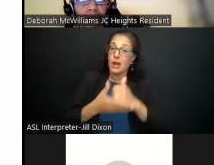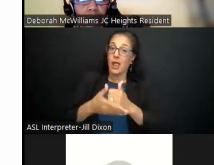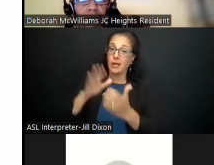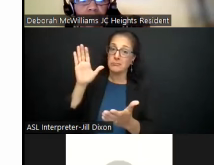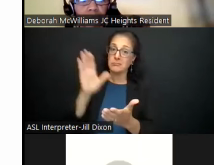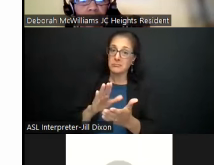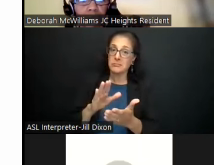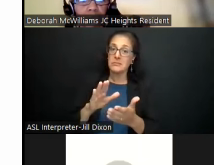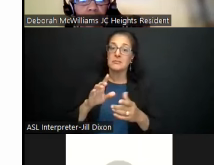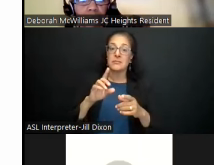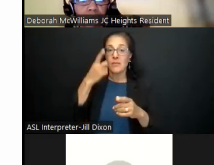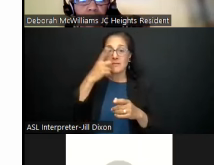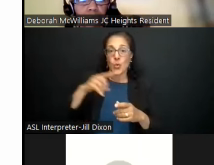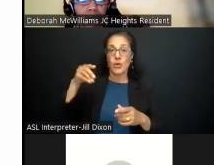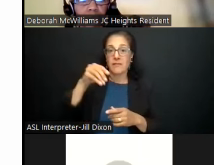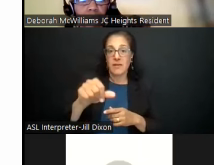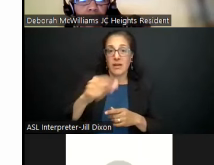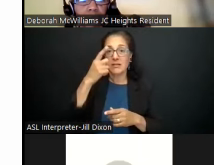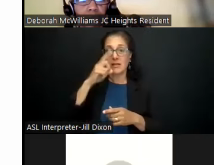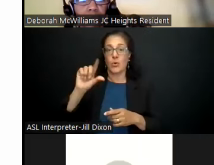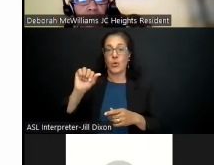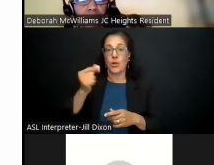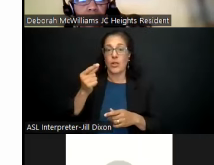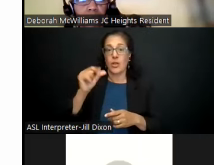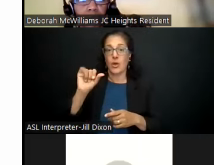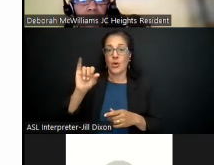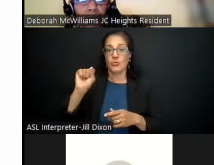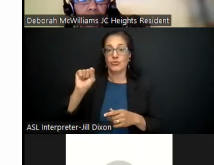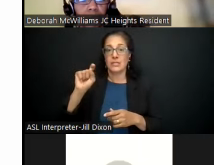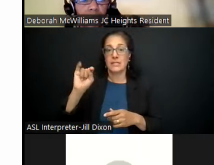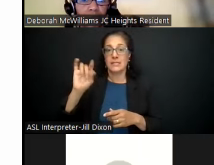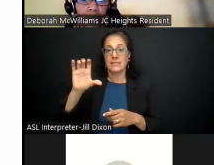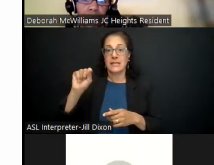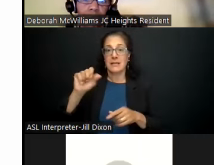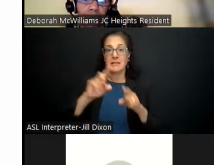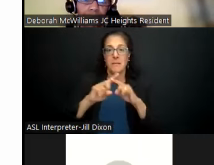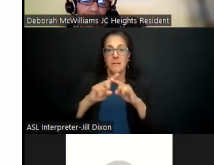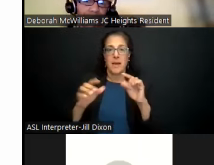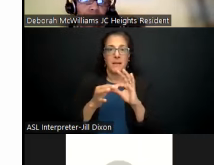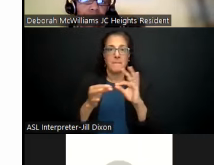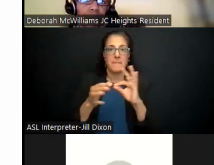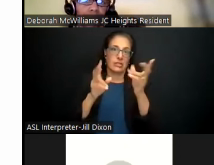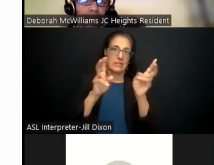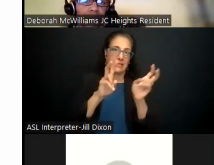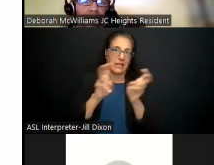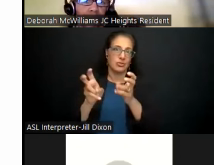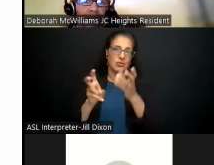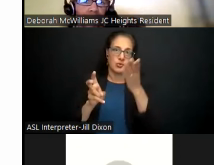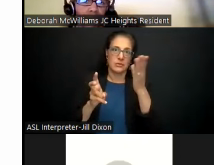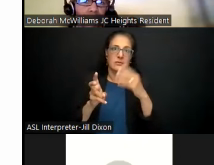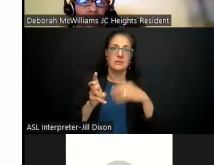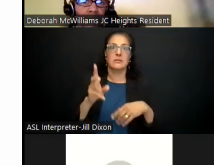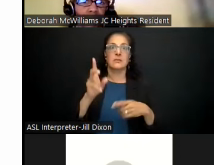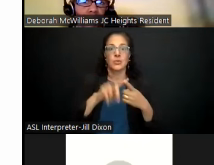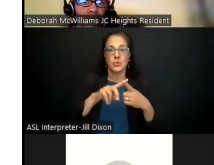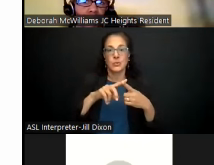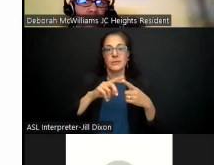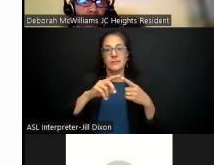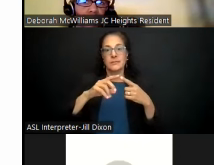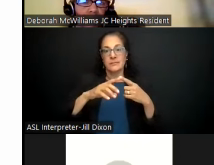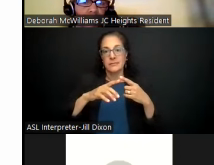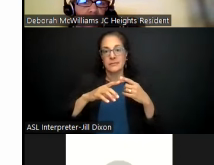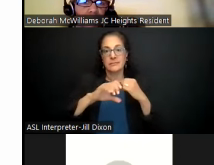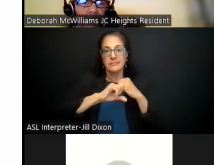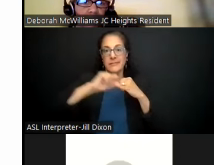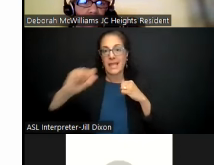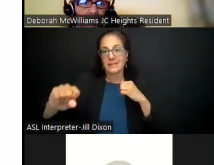and logistics. But yeah, as it says right there, the issues to consider: extending the protections, which also